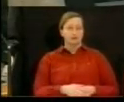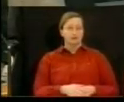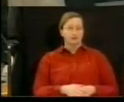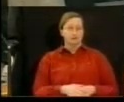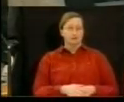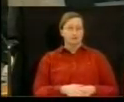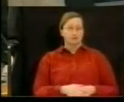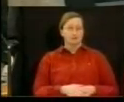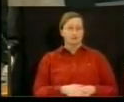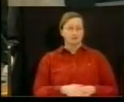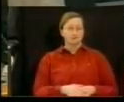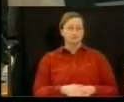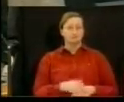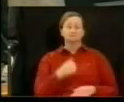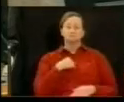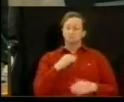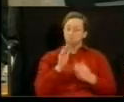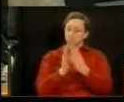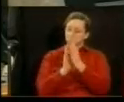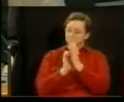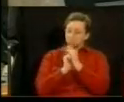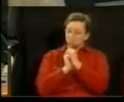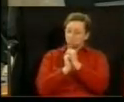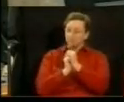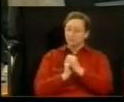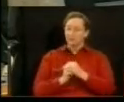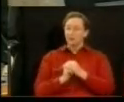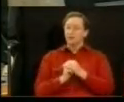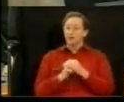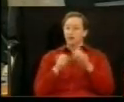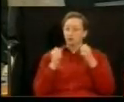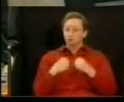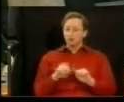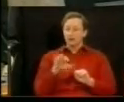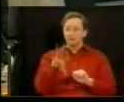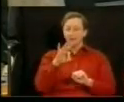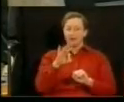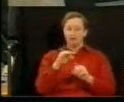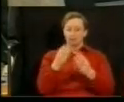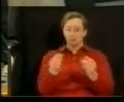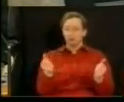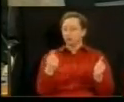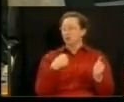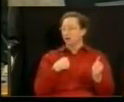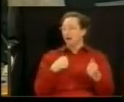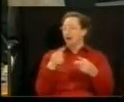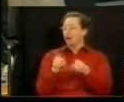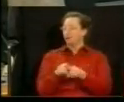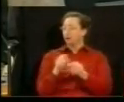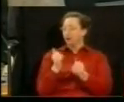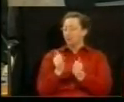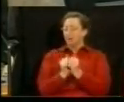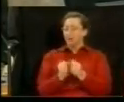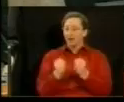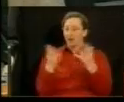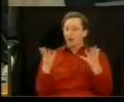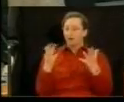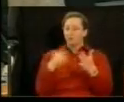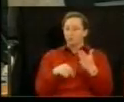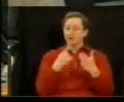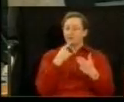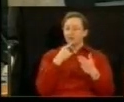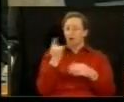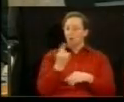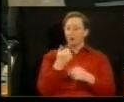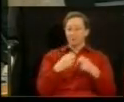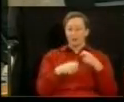I commend Commissioner Harmon on attempting a solution, and I pretty much agree with much of what he says. The only problem I have with it,